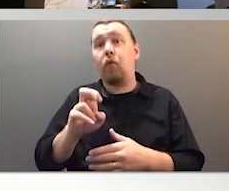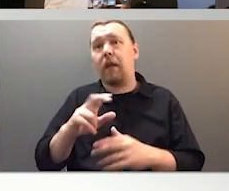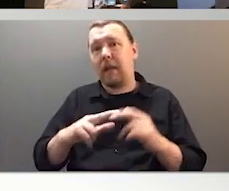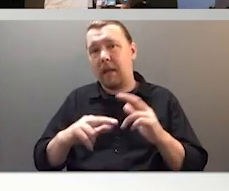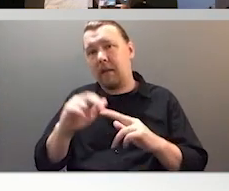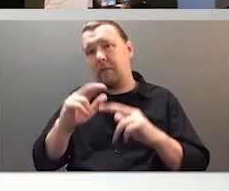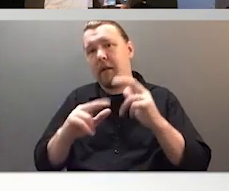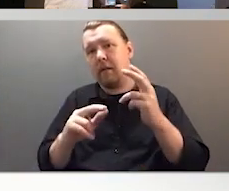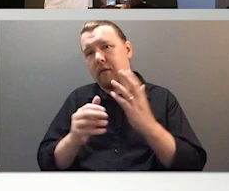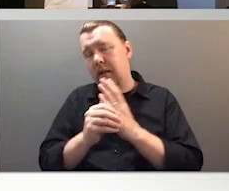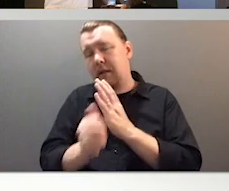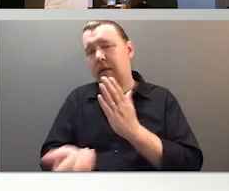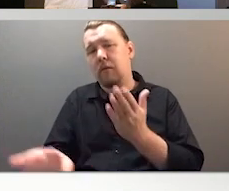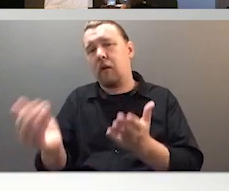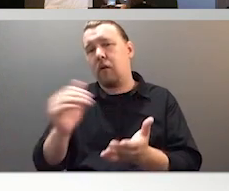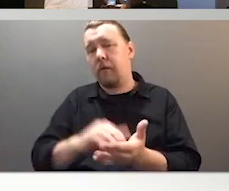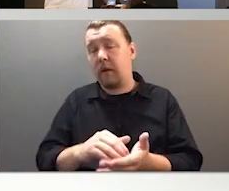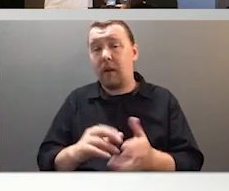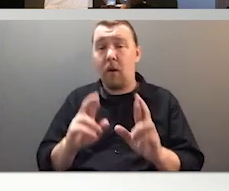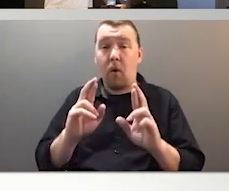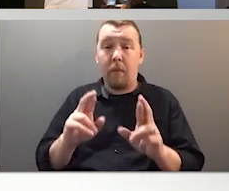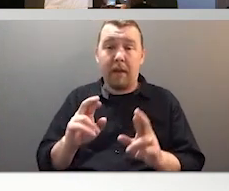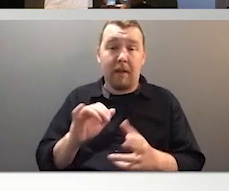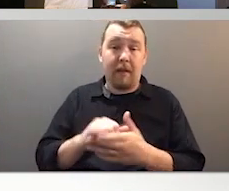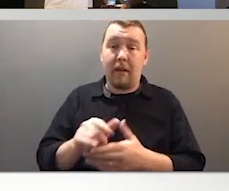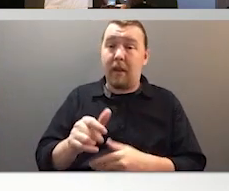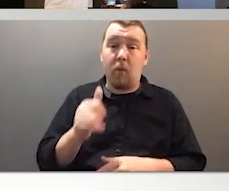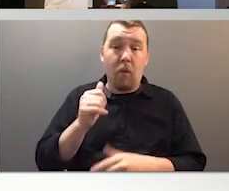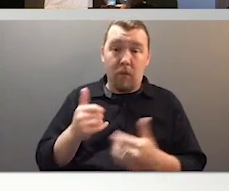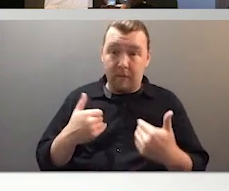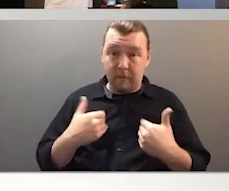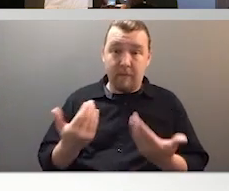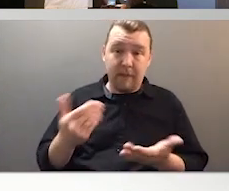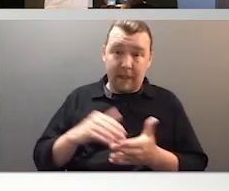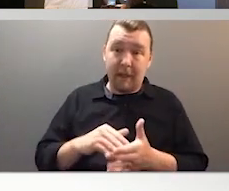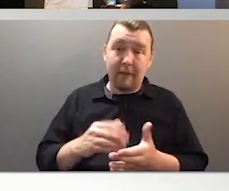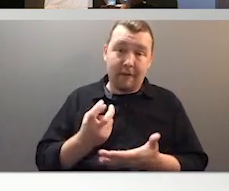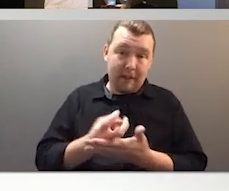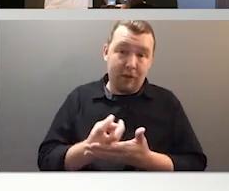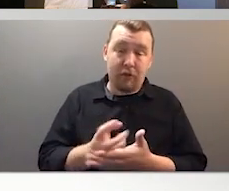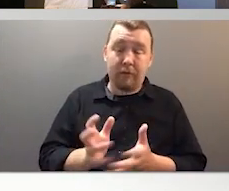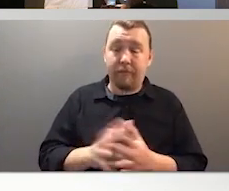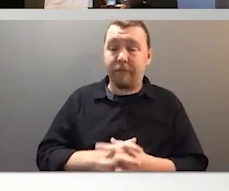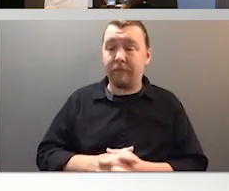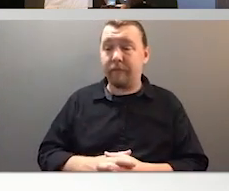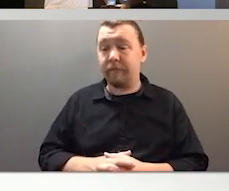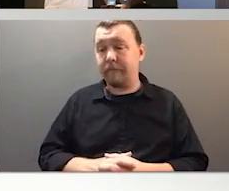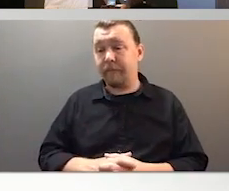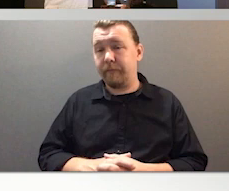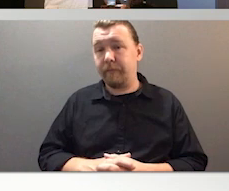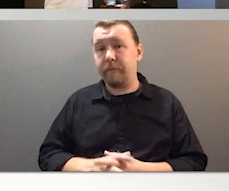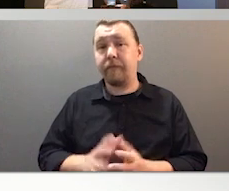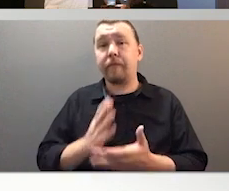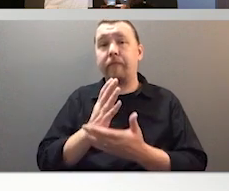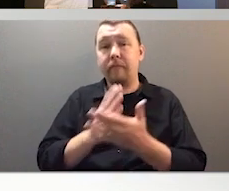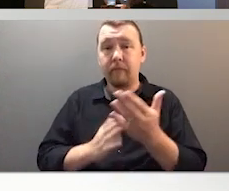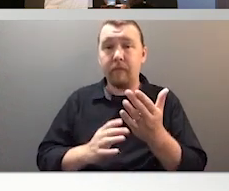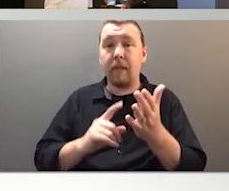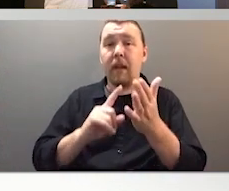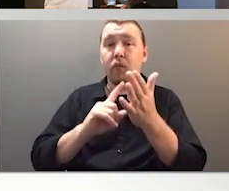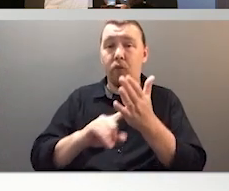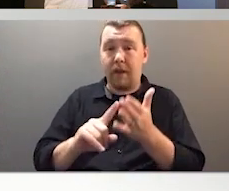again, in hopes that they don't have one. There is some research starting to come